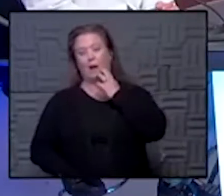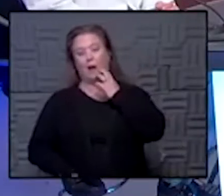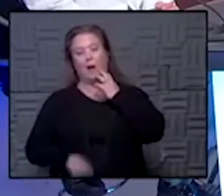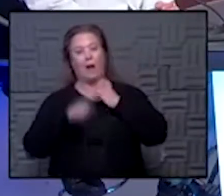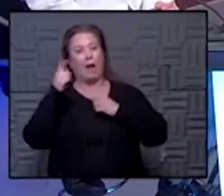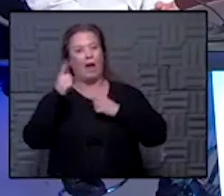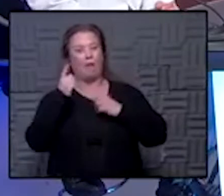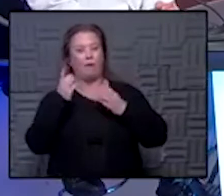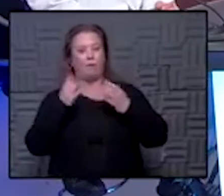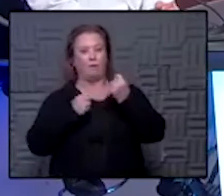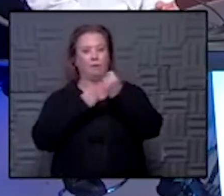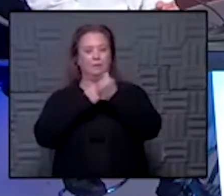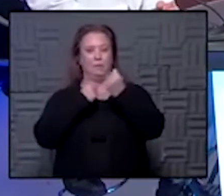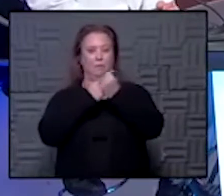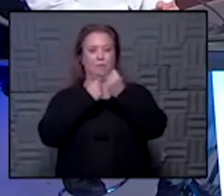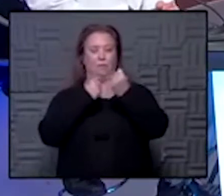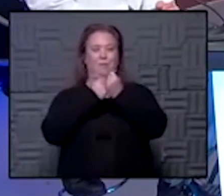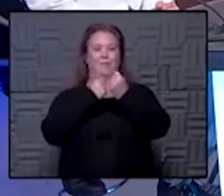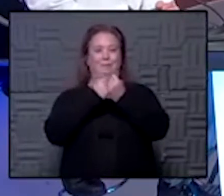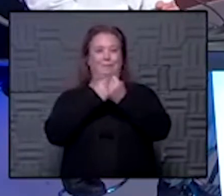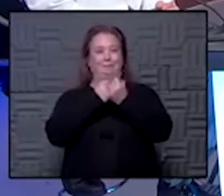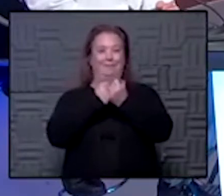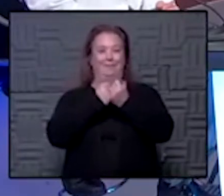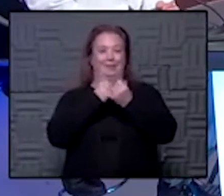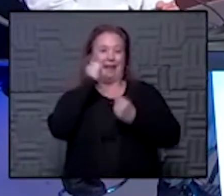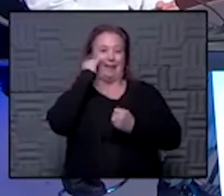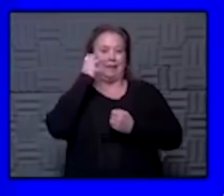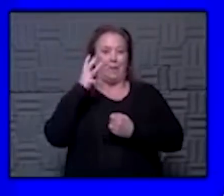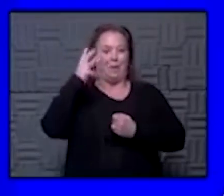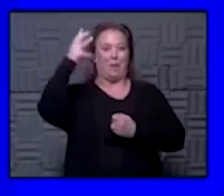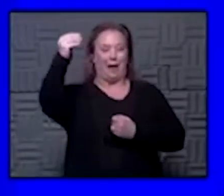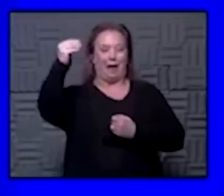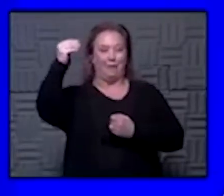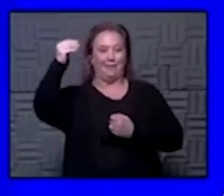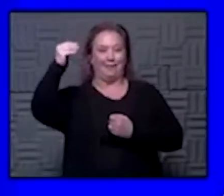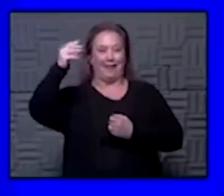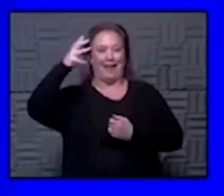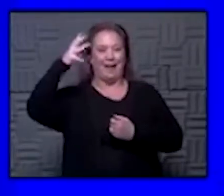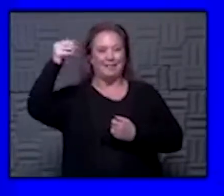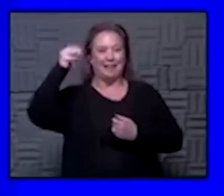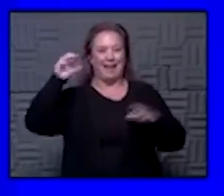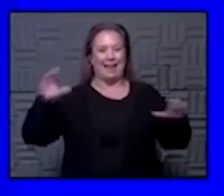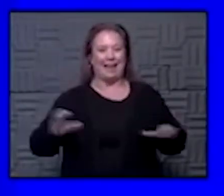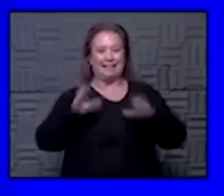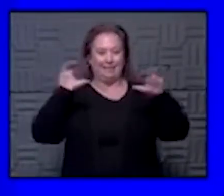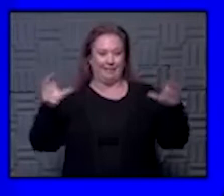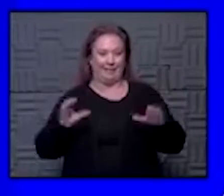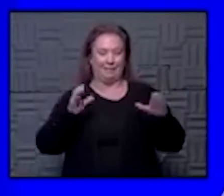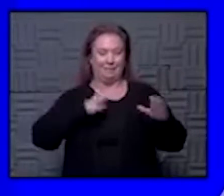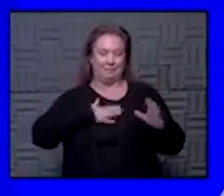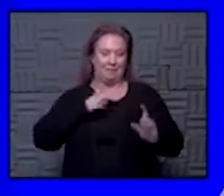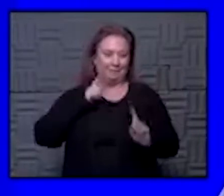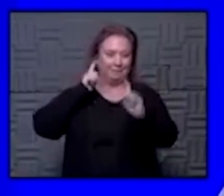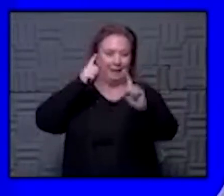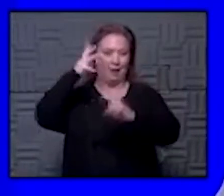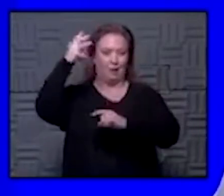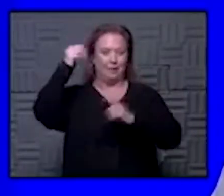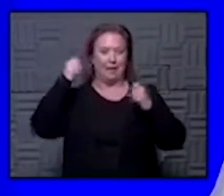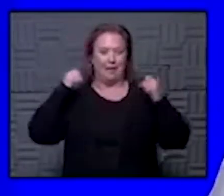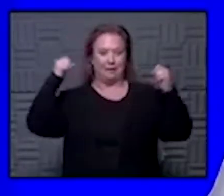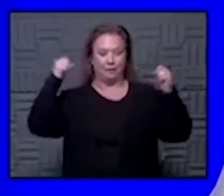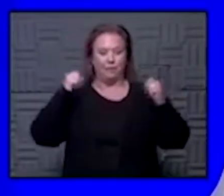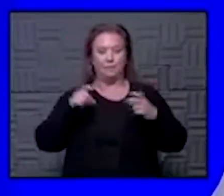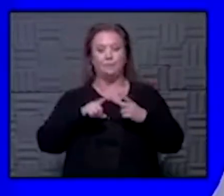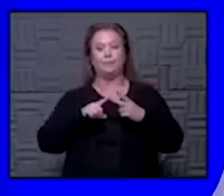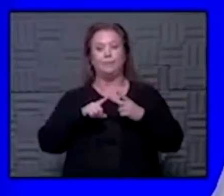I've always been a proponent of trying to get out and do exercise outdoors and activity outdoors. When